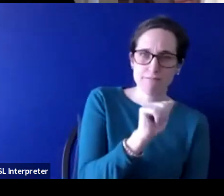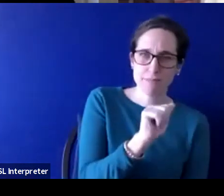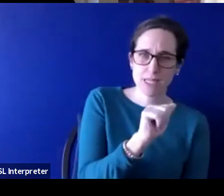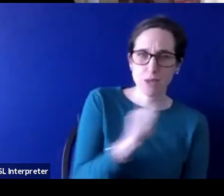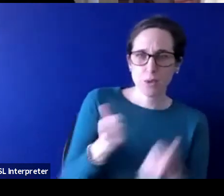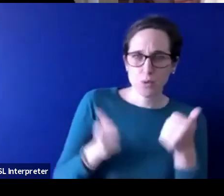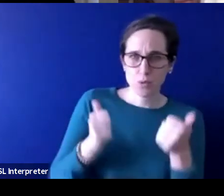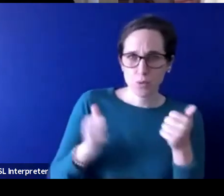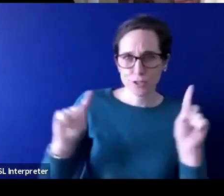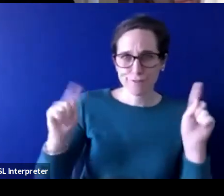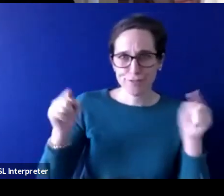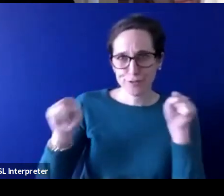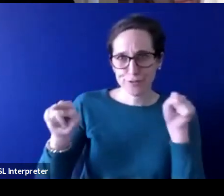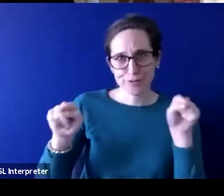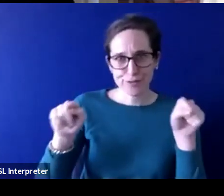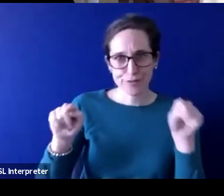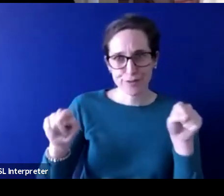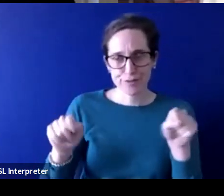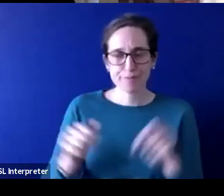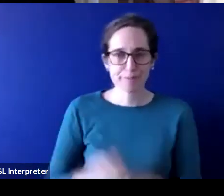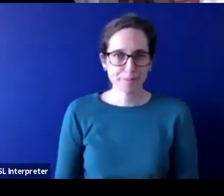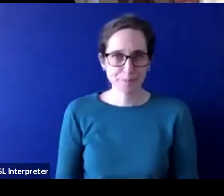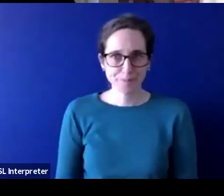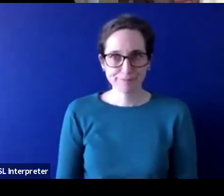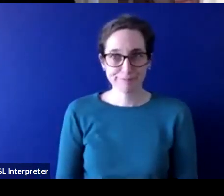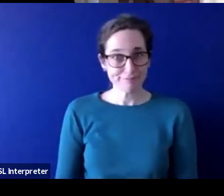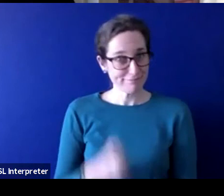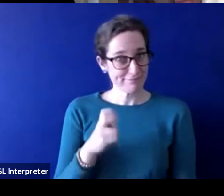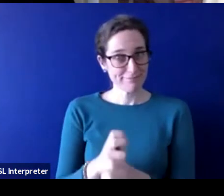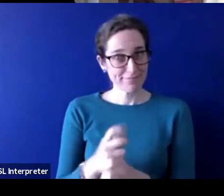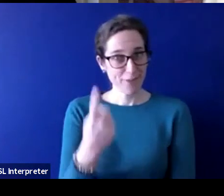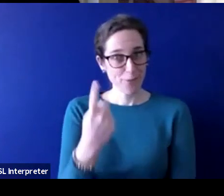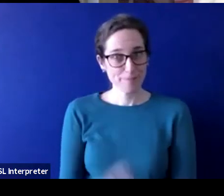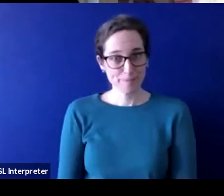some of the social and civil rights issues? Ooh, that's a tough one.